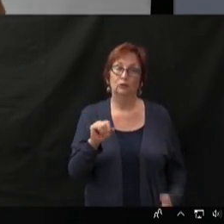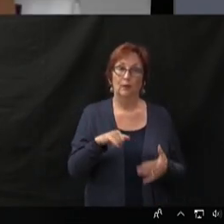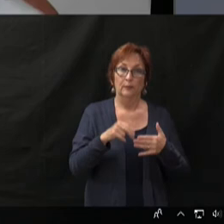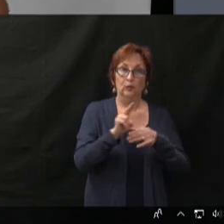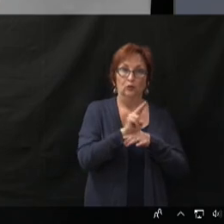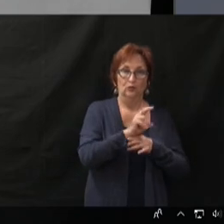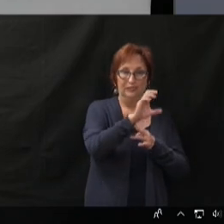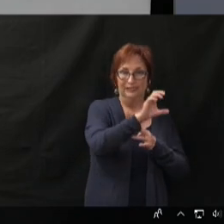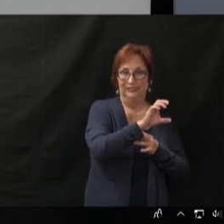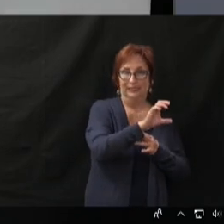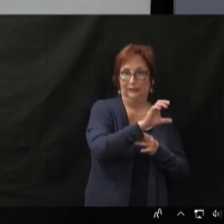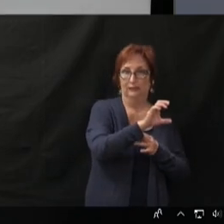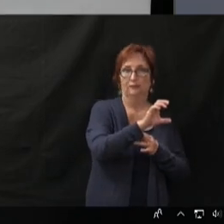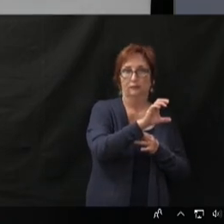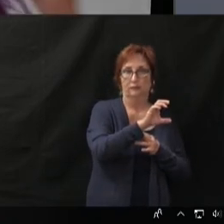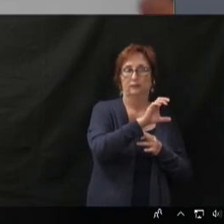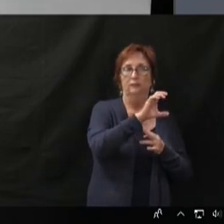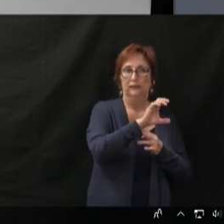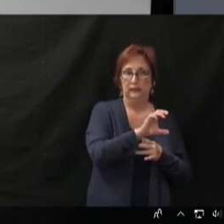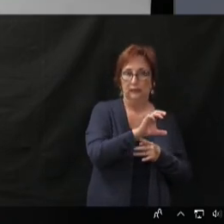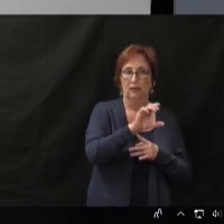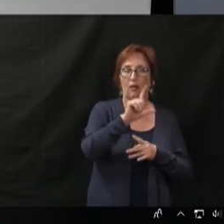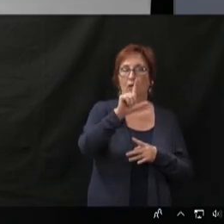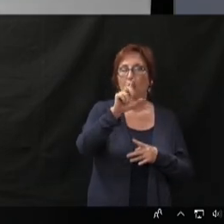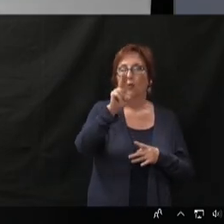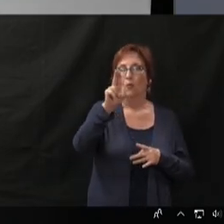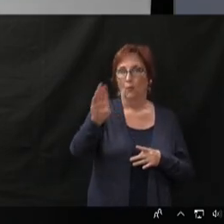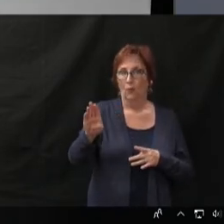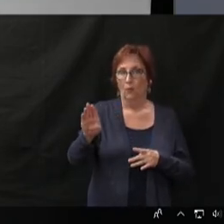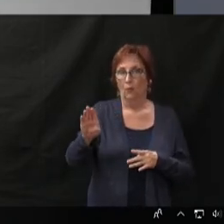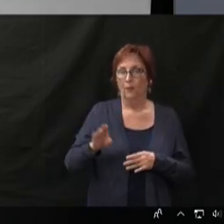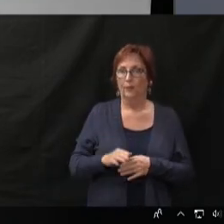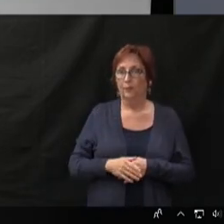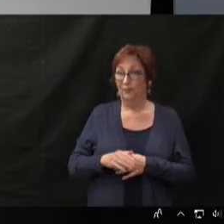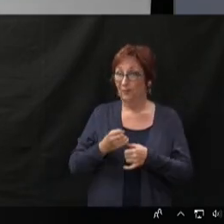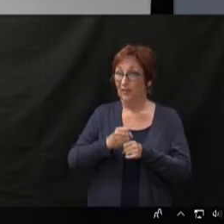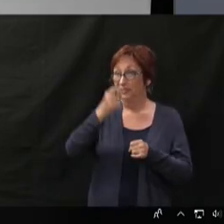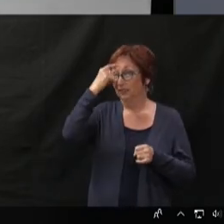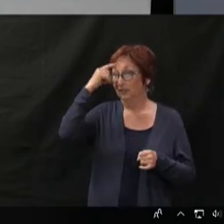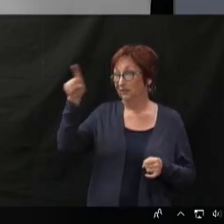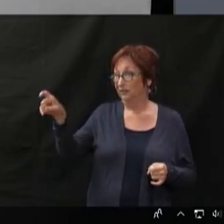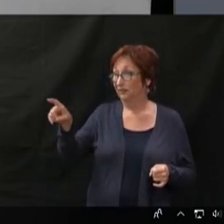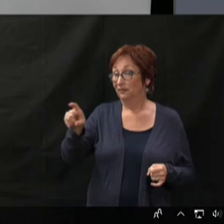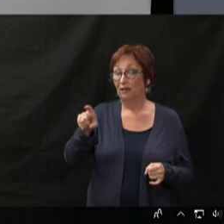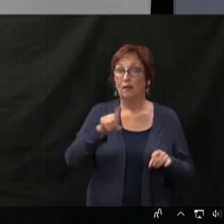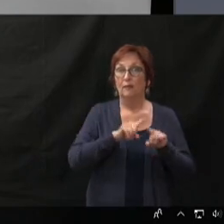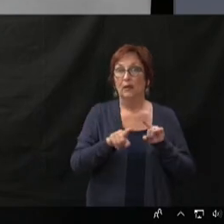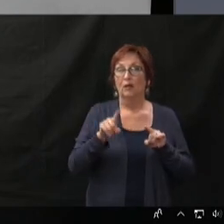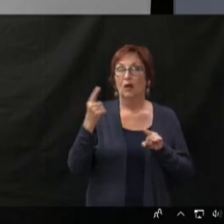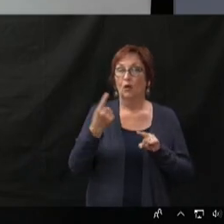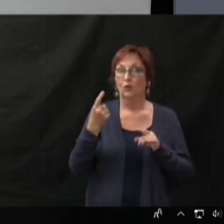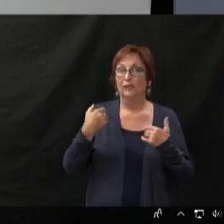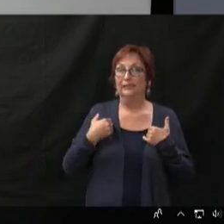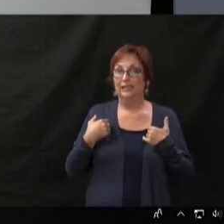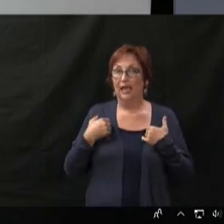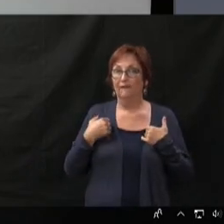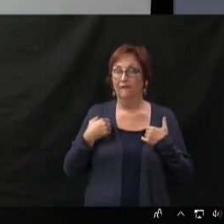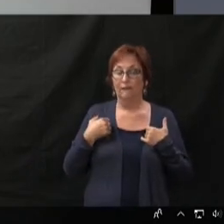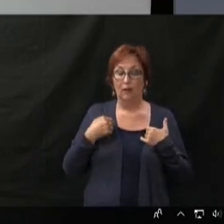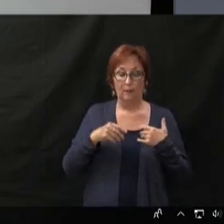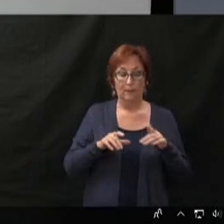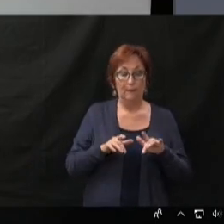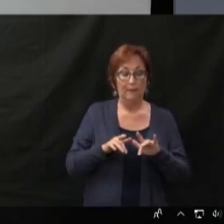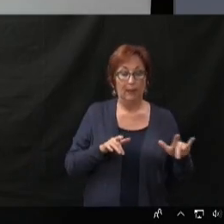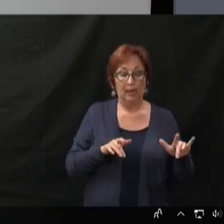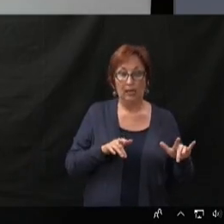O, or U, or any other consonants. Does that make sense? But I always have them put a placeholder in